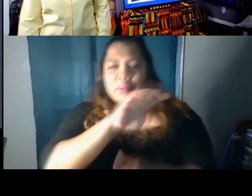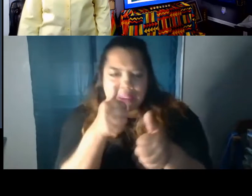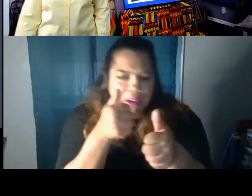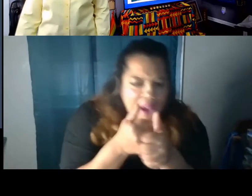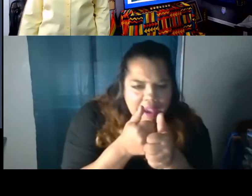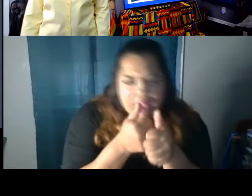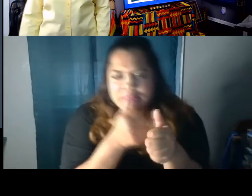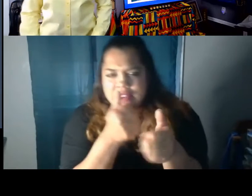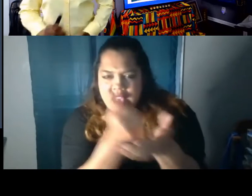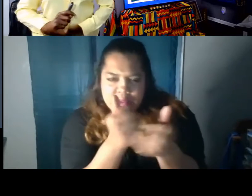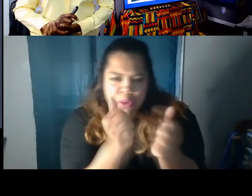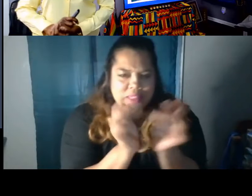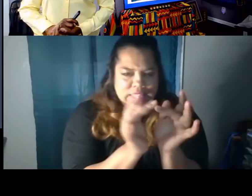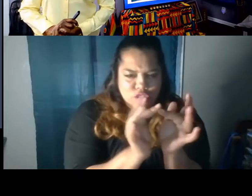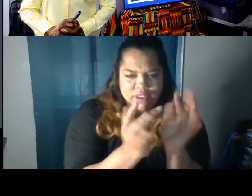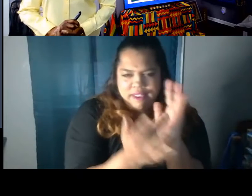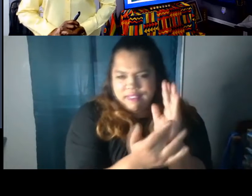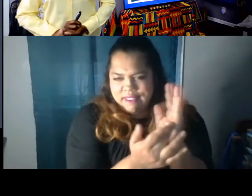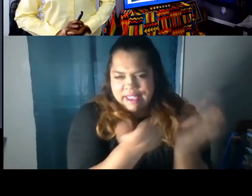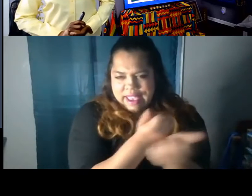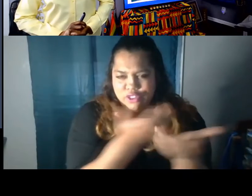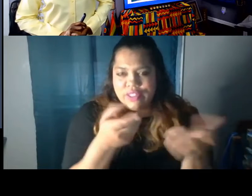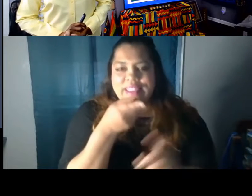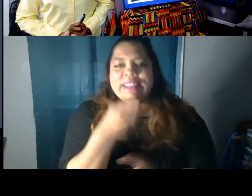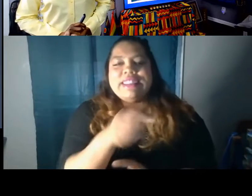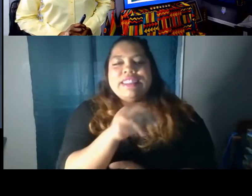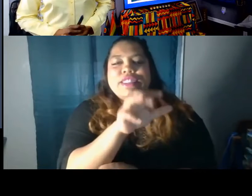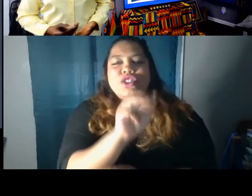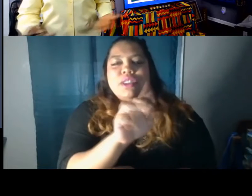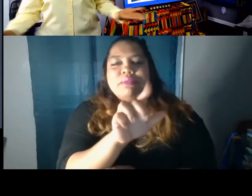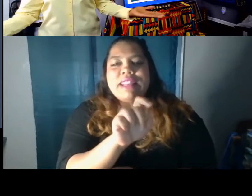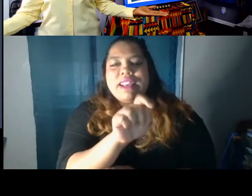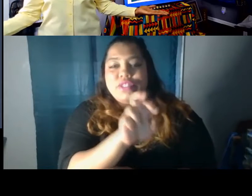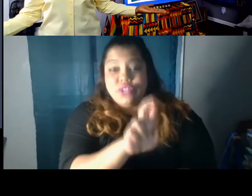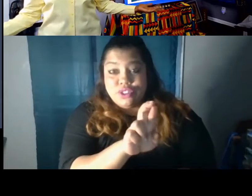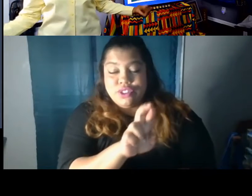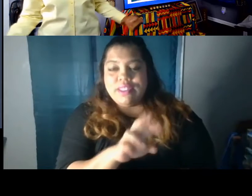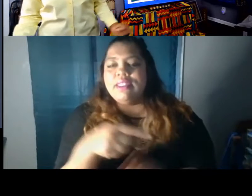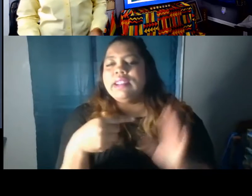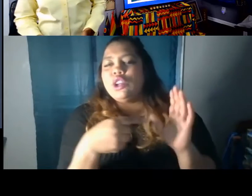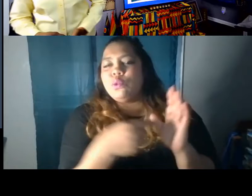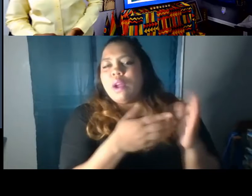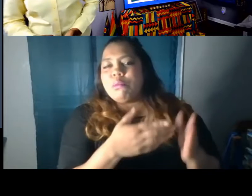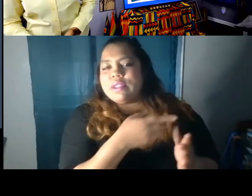Lefter. On behalf of Reverend Dr. Ray, thank you all for